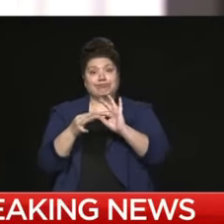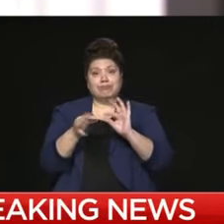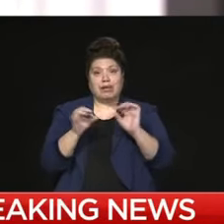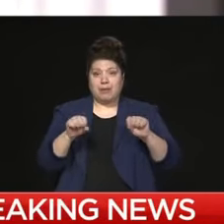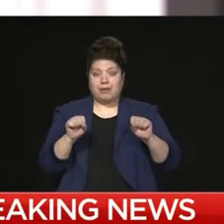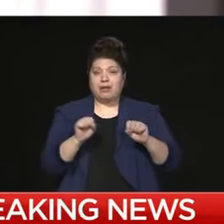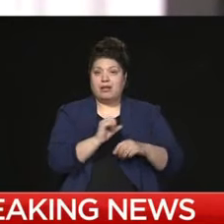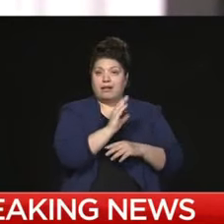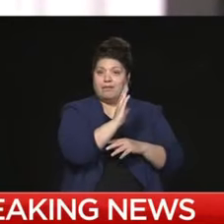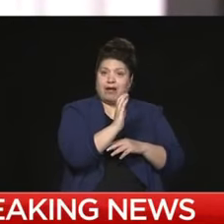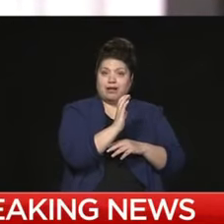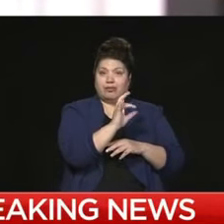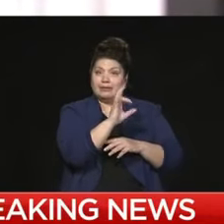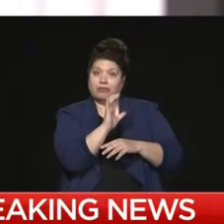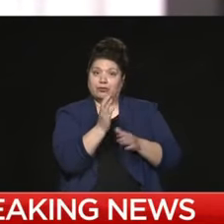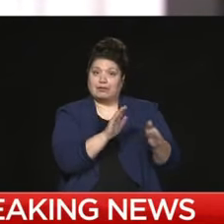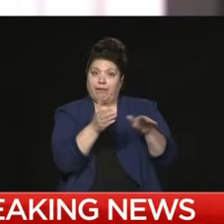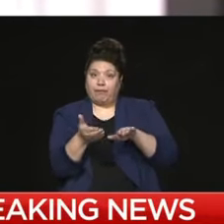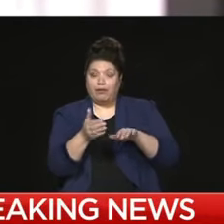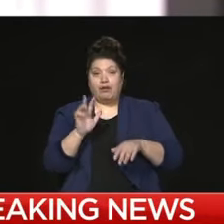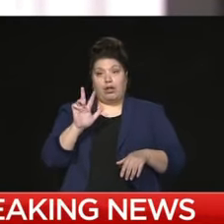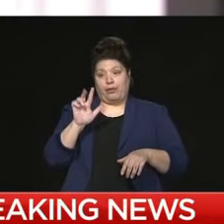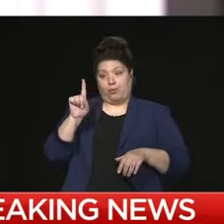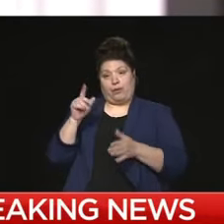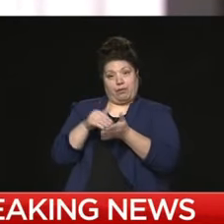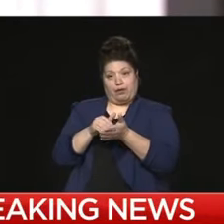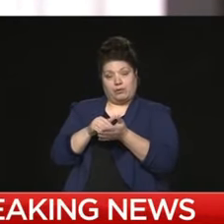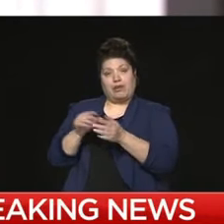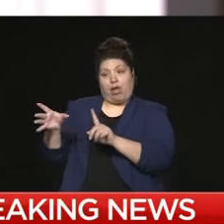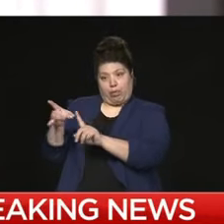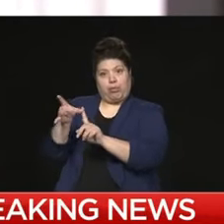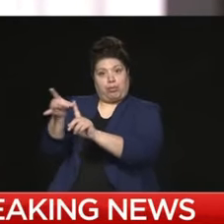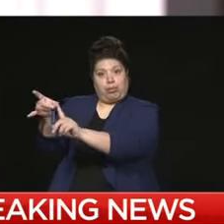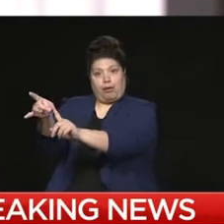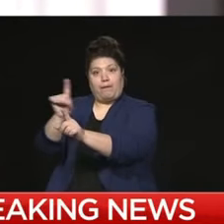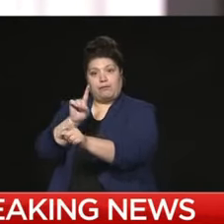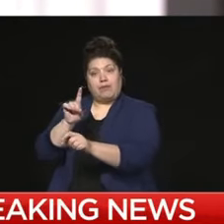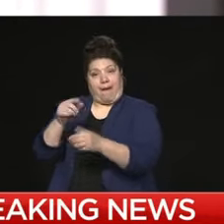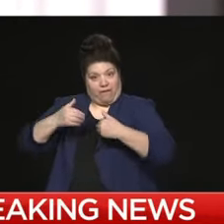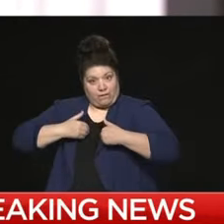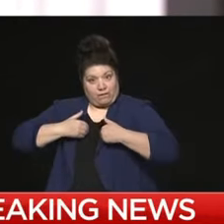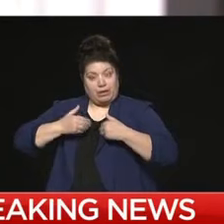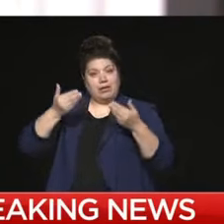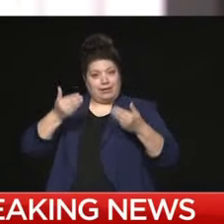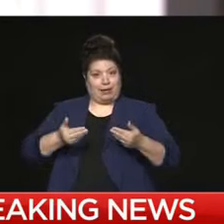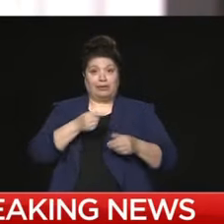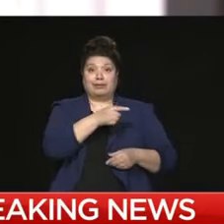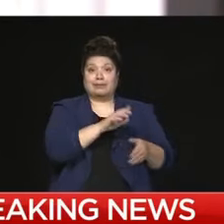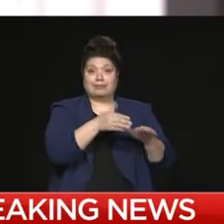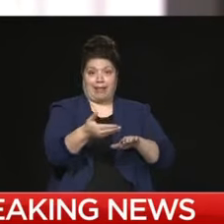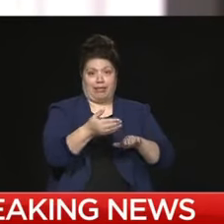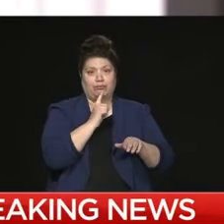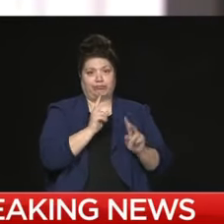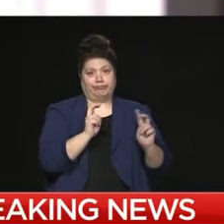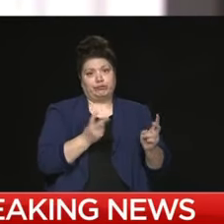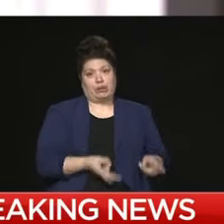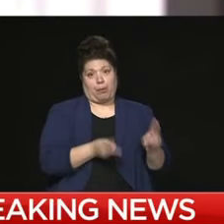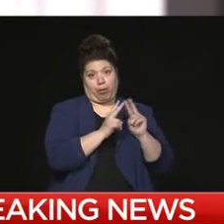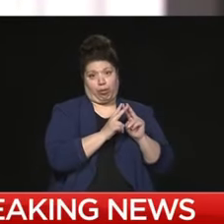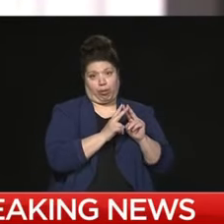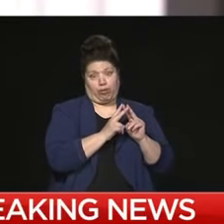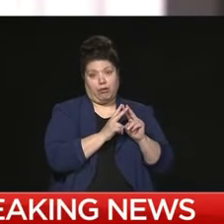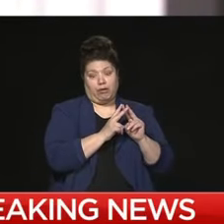700 deaths in Canada and more than 31,000 infected confirmed cases. We're at nearly double the number of deaths. So I'd like to know what